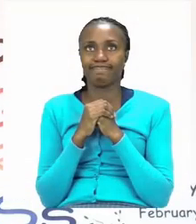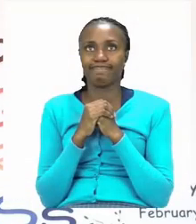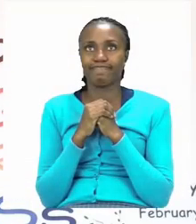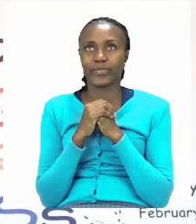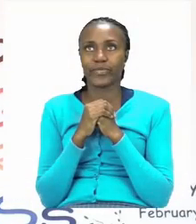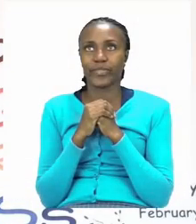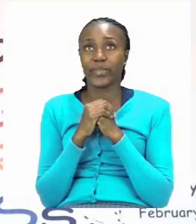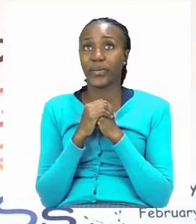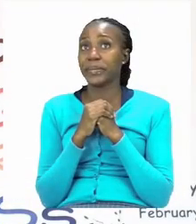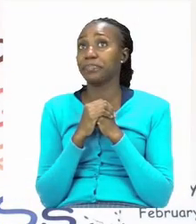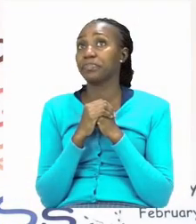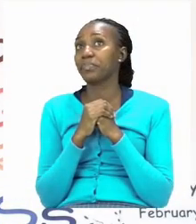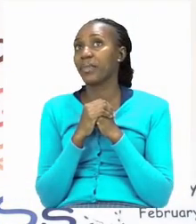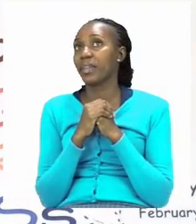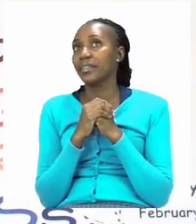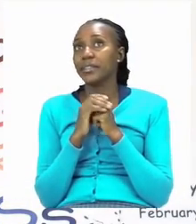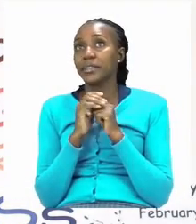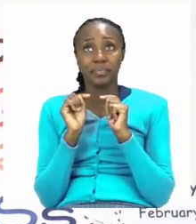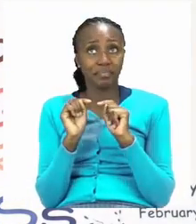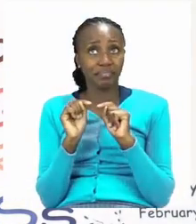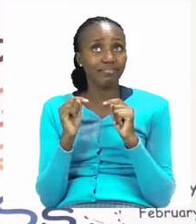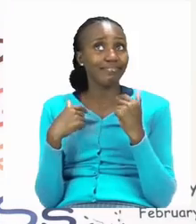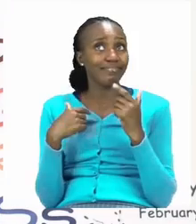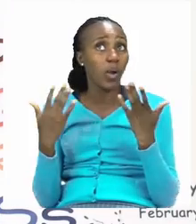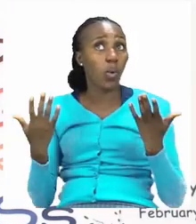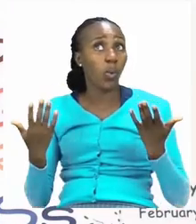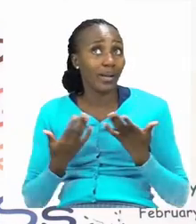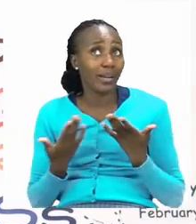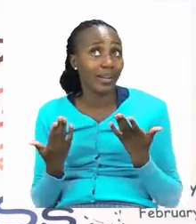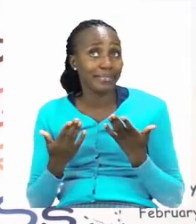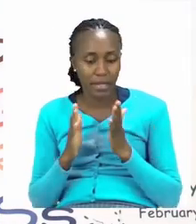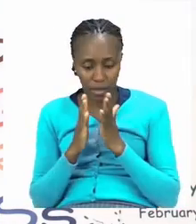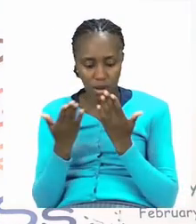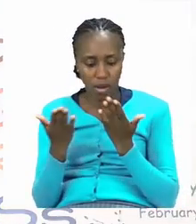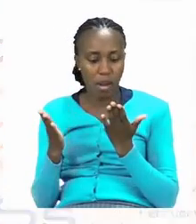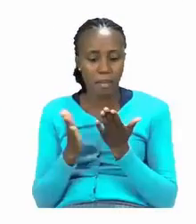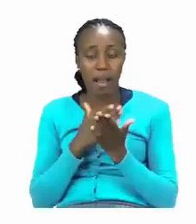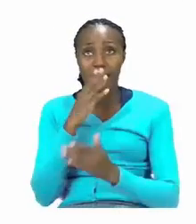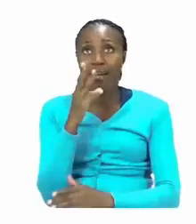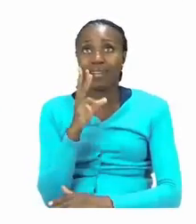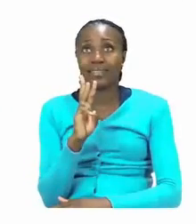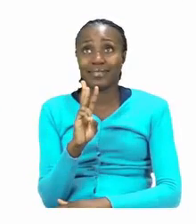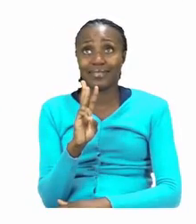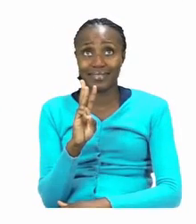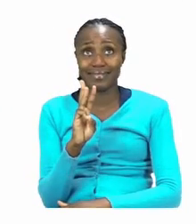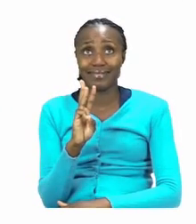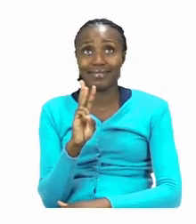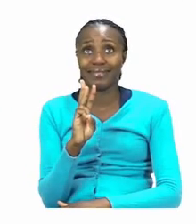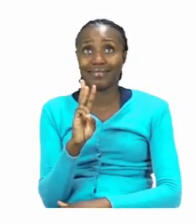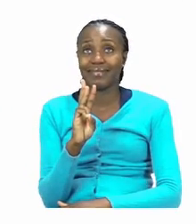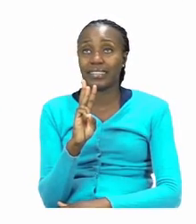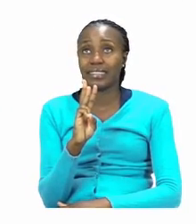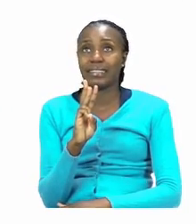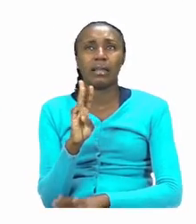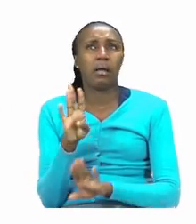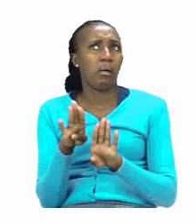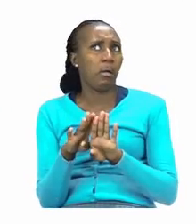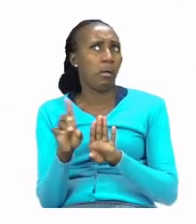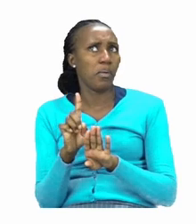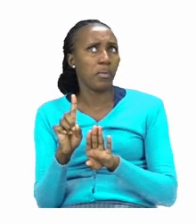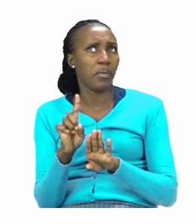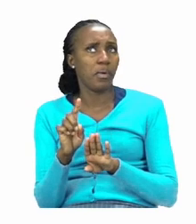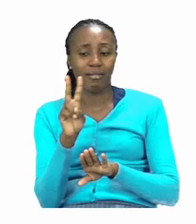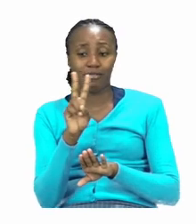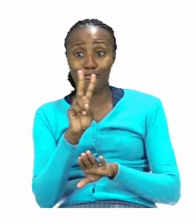Boys and girls, let's start our lesson today on page 6. On page 6, we are going to be doing our